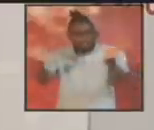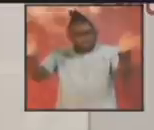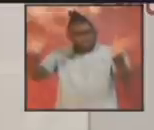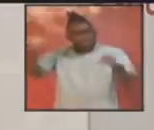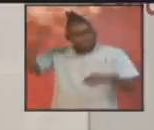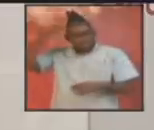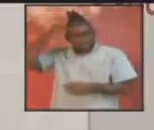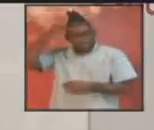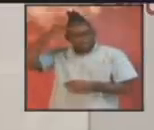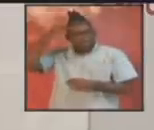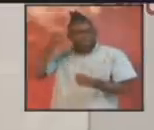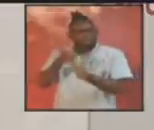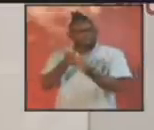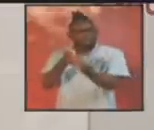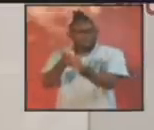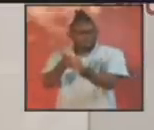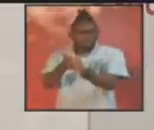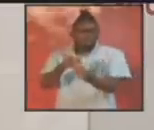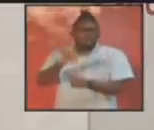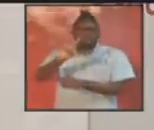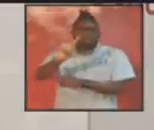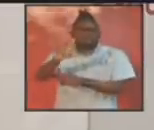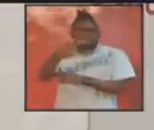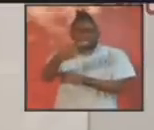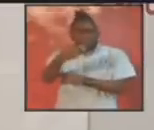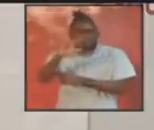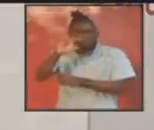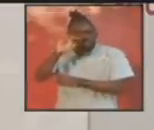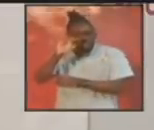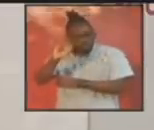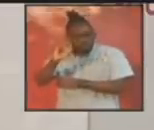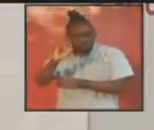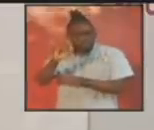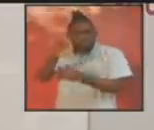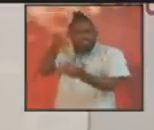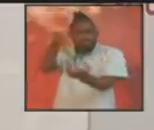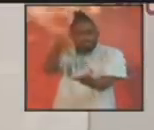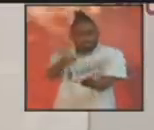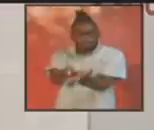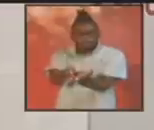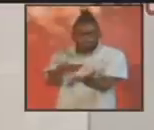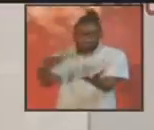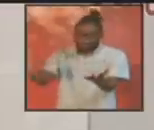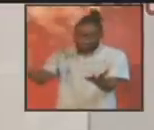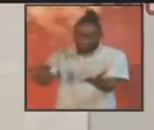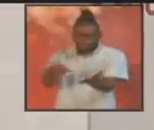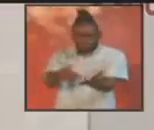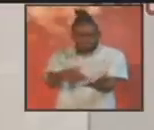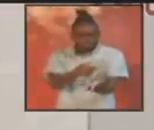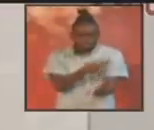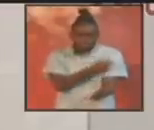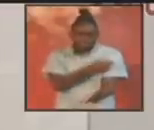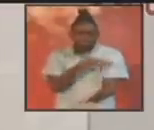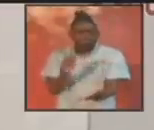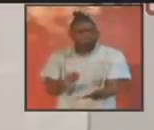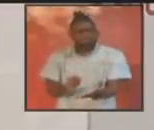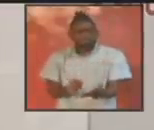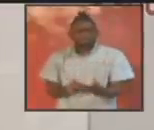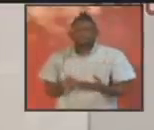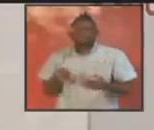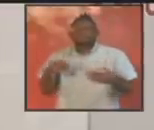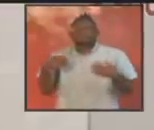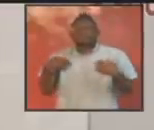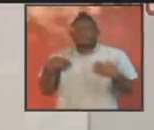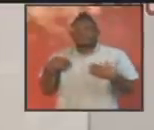the WHO's regulatory approval of any vaccine, and as such, the outreach by the Ministry of